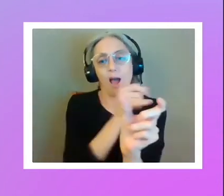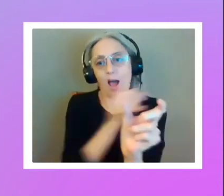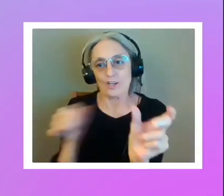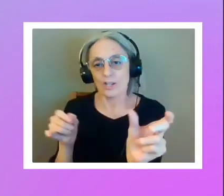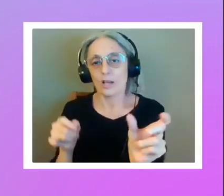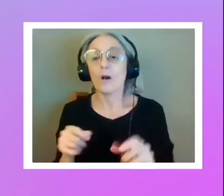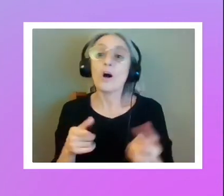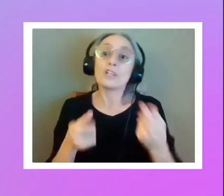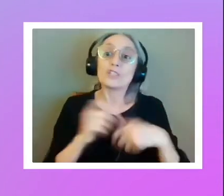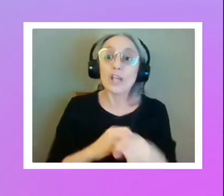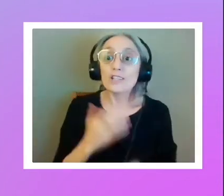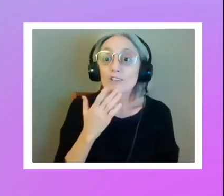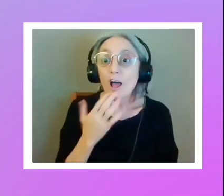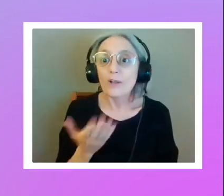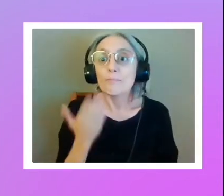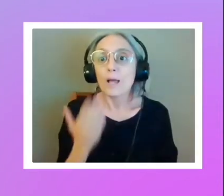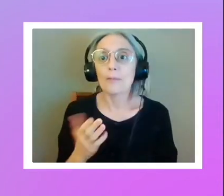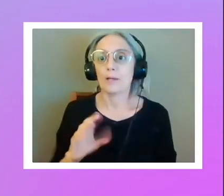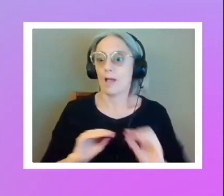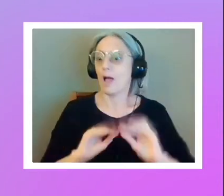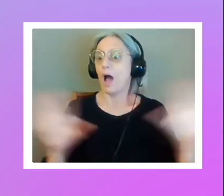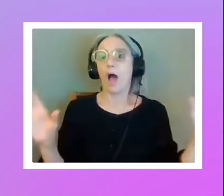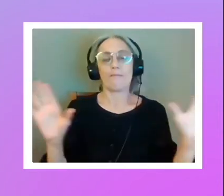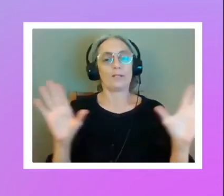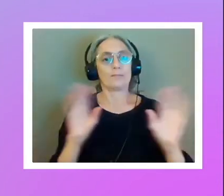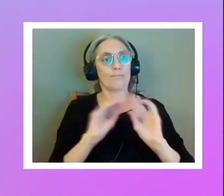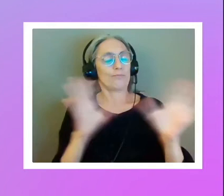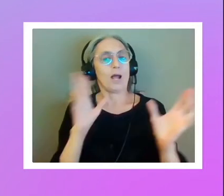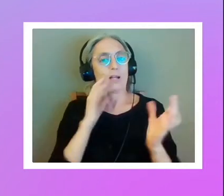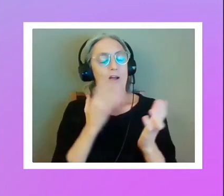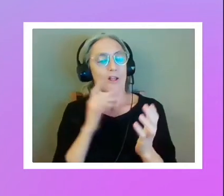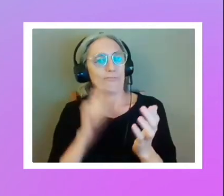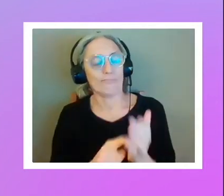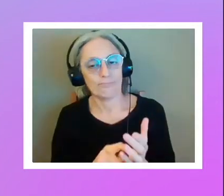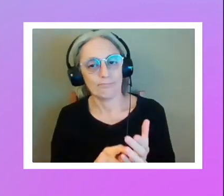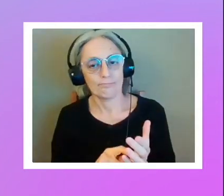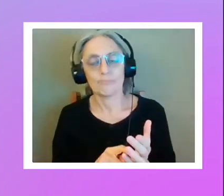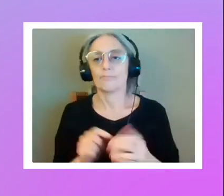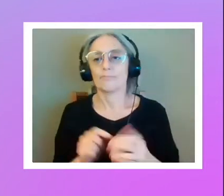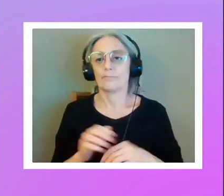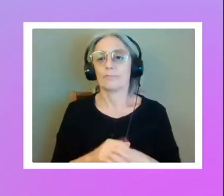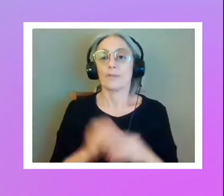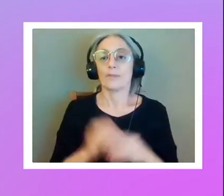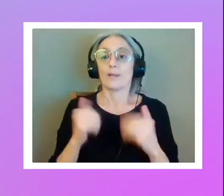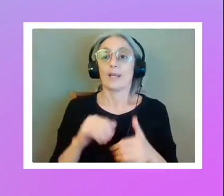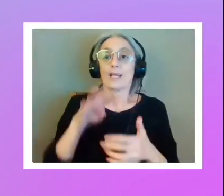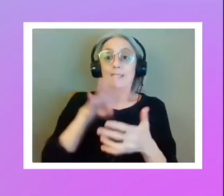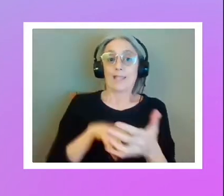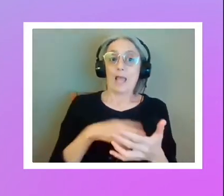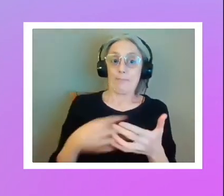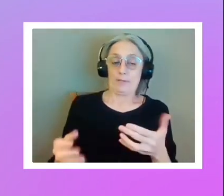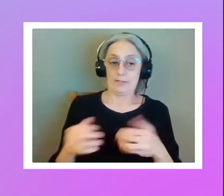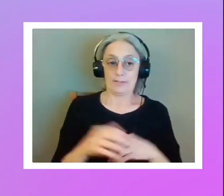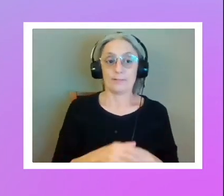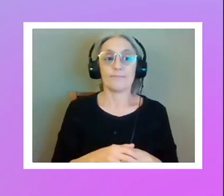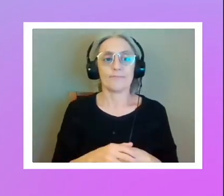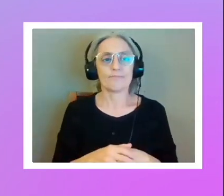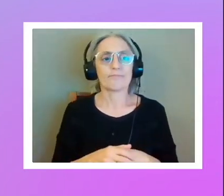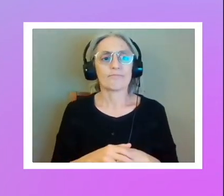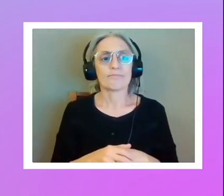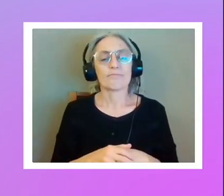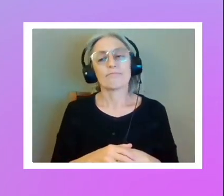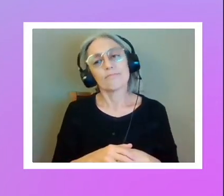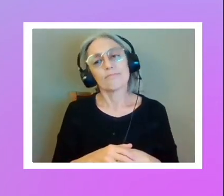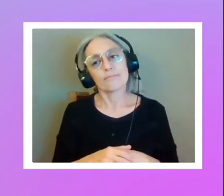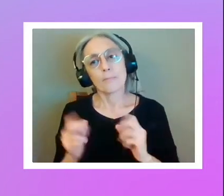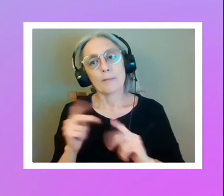different color, a color that stands out. Make it stand out. Tables. Only use, because a lot of people do this